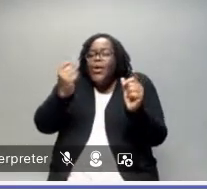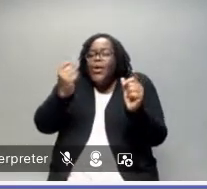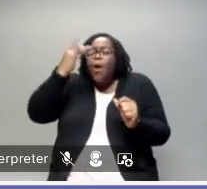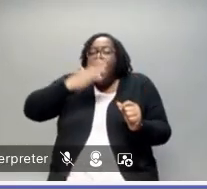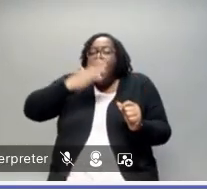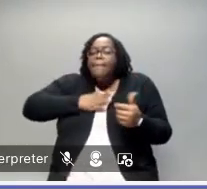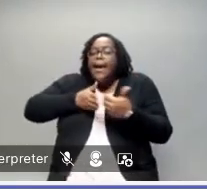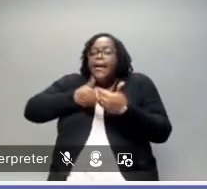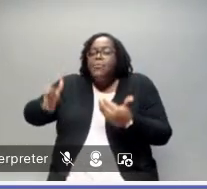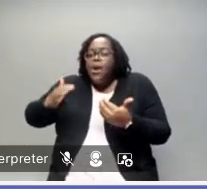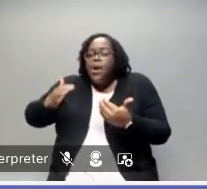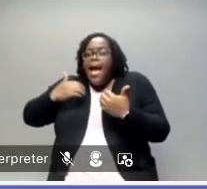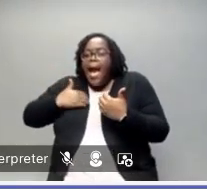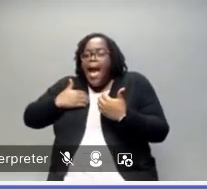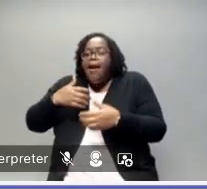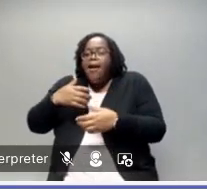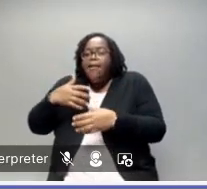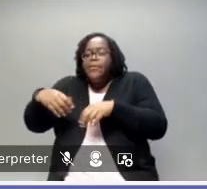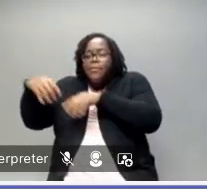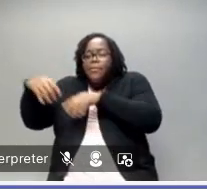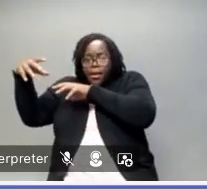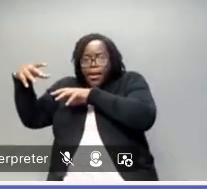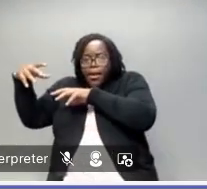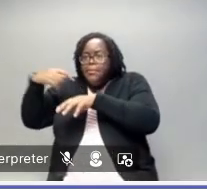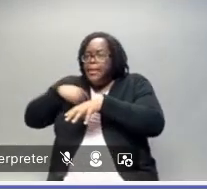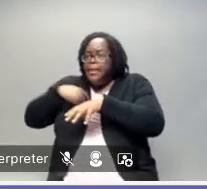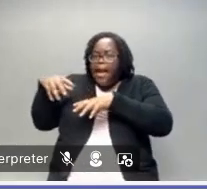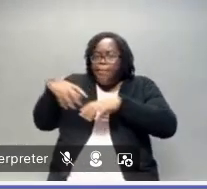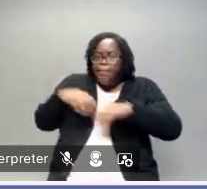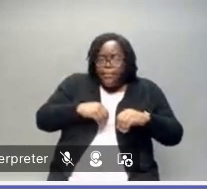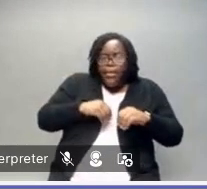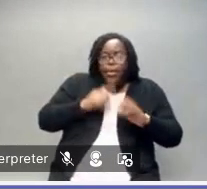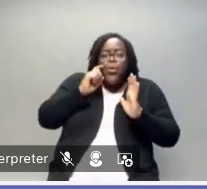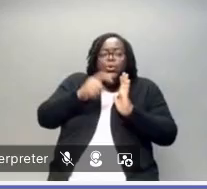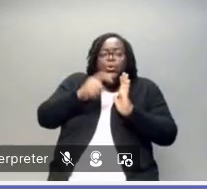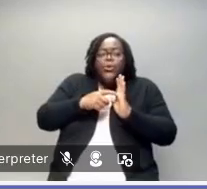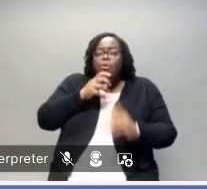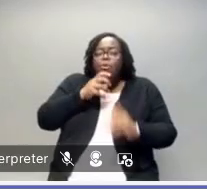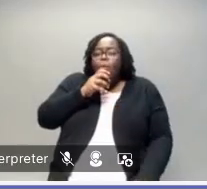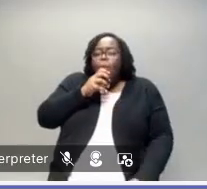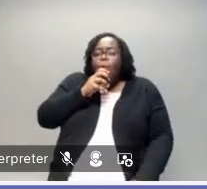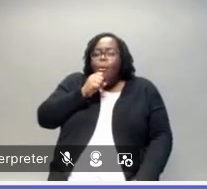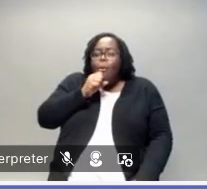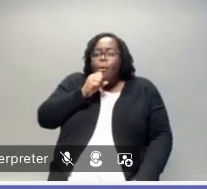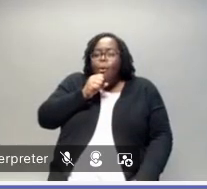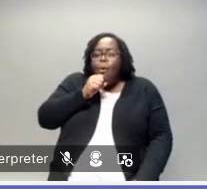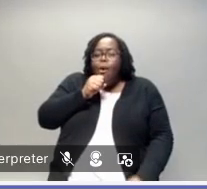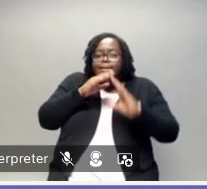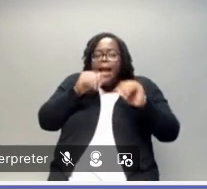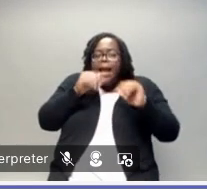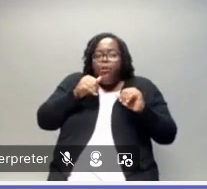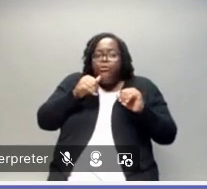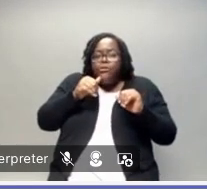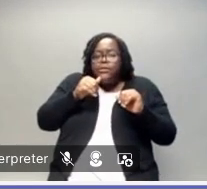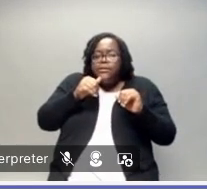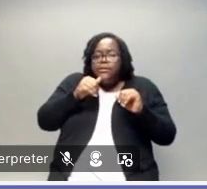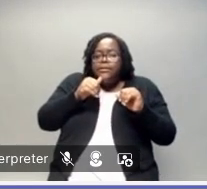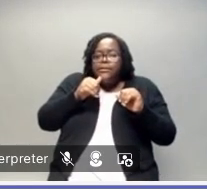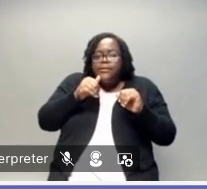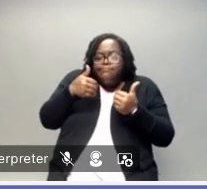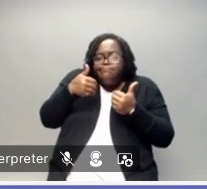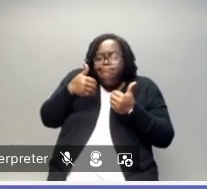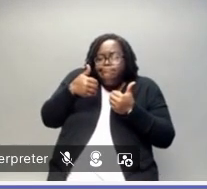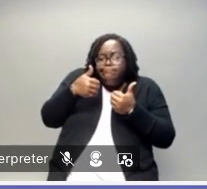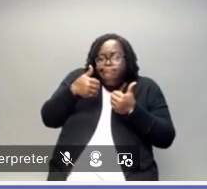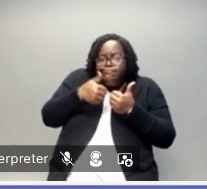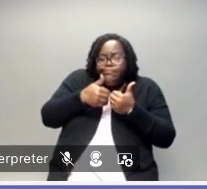power when I don't? And you'll see that the inset orange house is on the edge there. The yellow area is